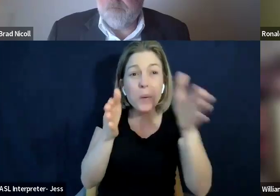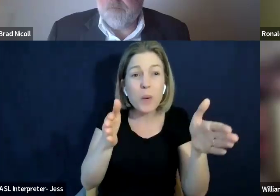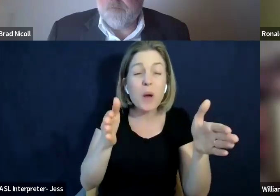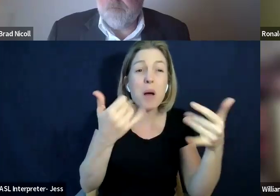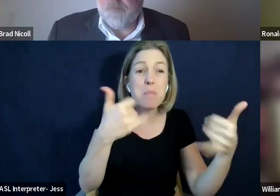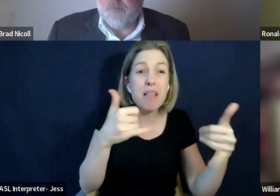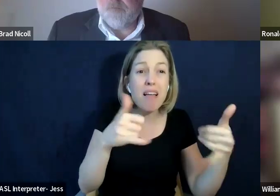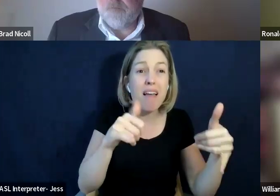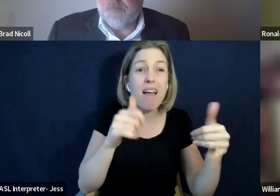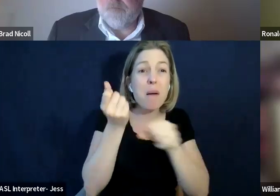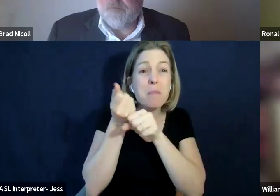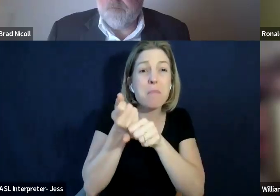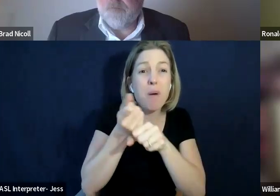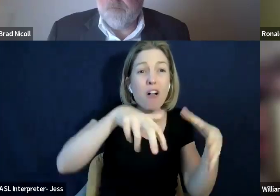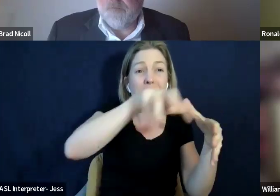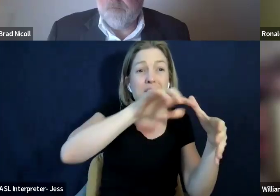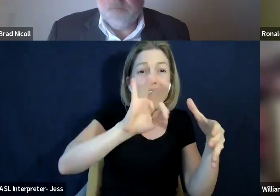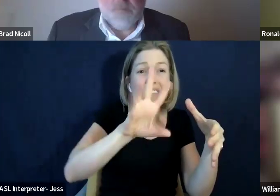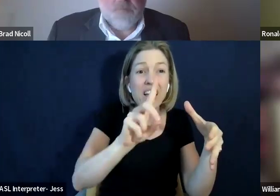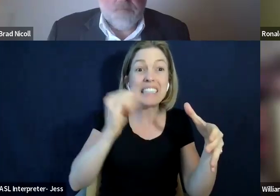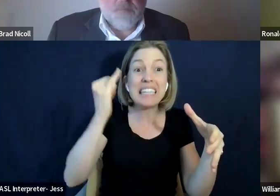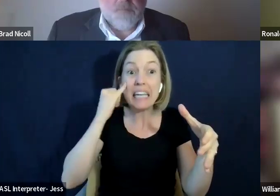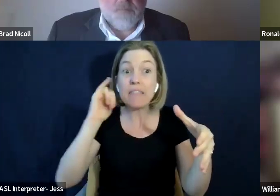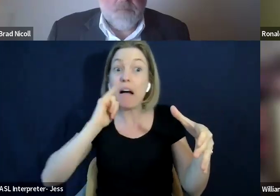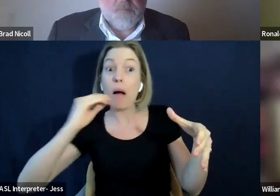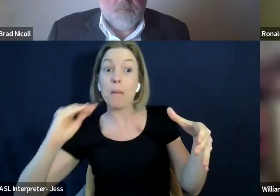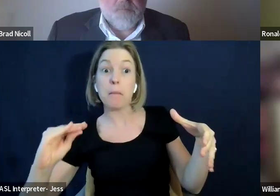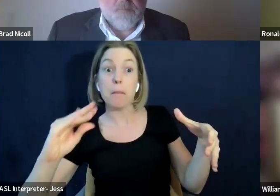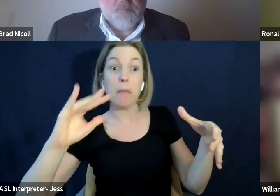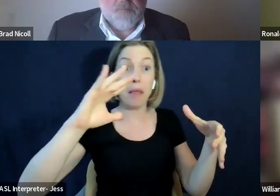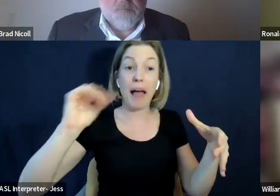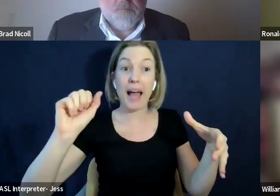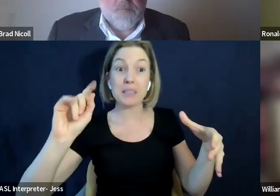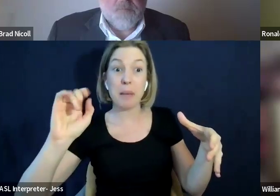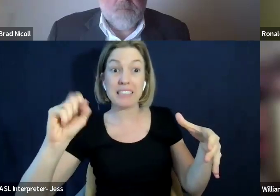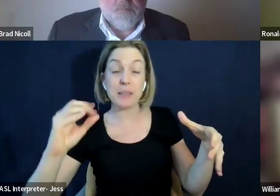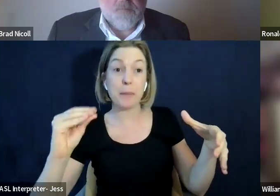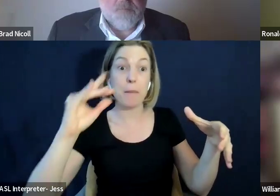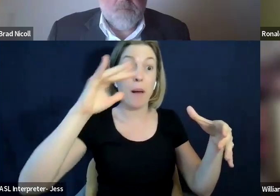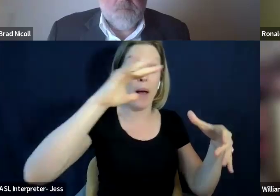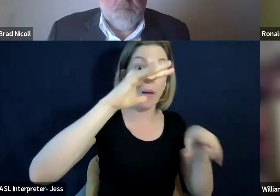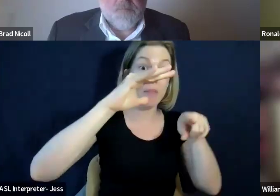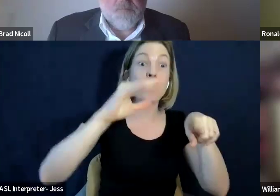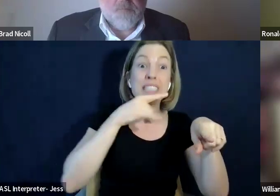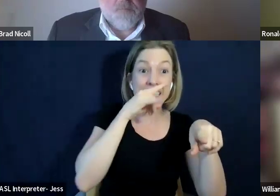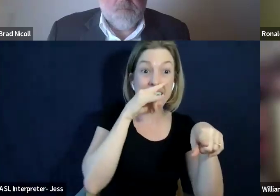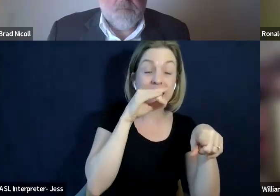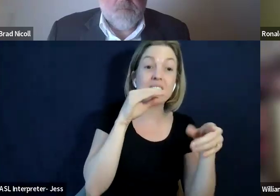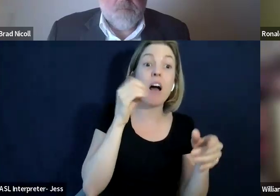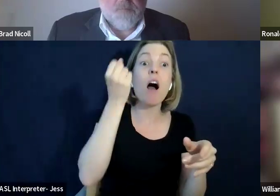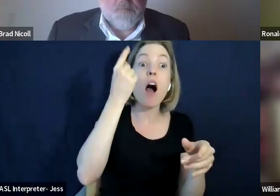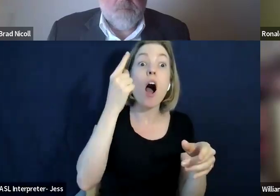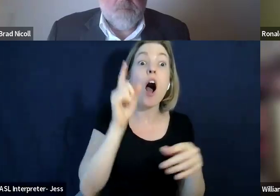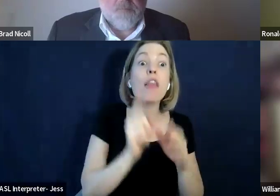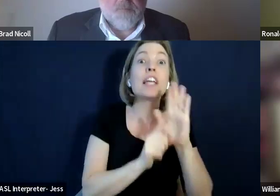asbestos blows into the fields, it will stay there as the kids, who are shorter and closer to the ground than adults,